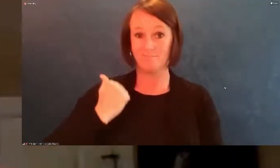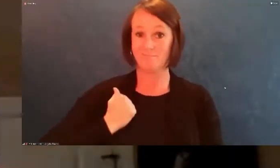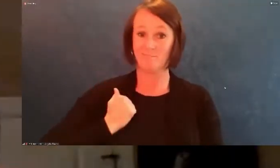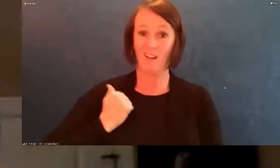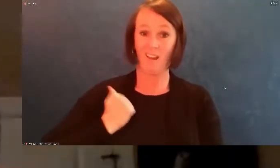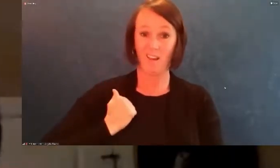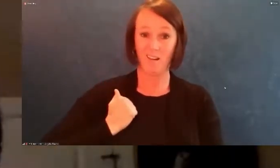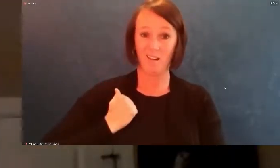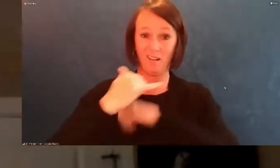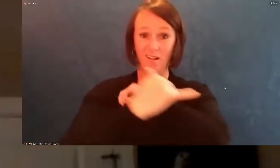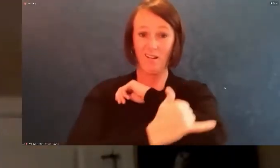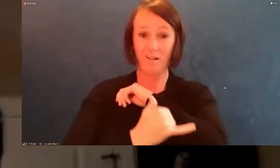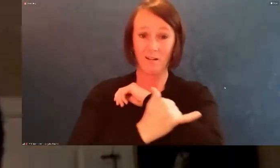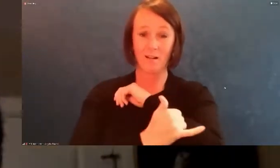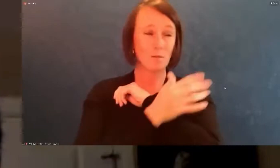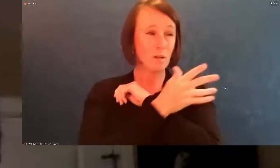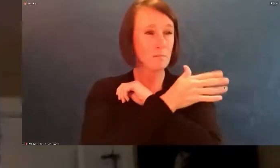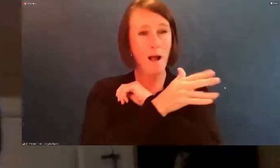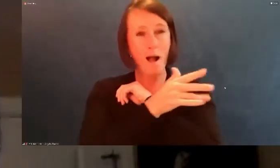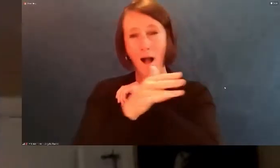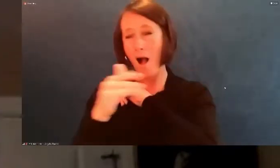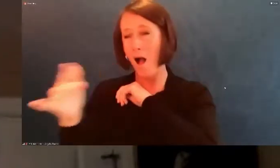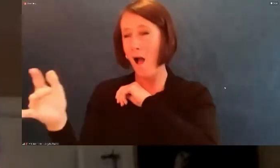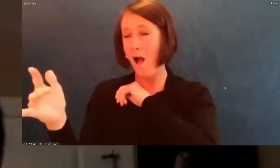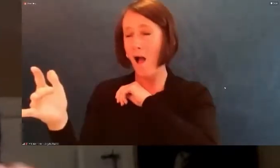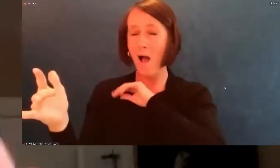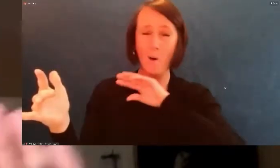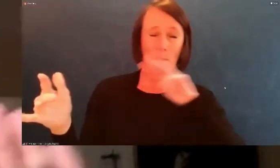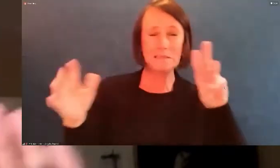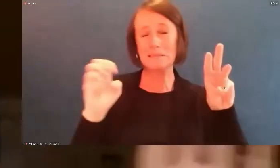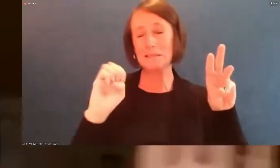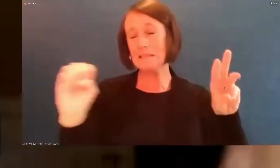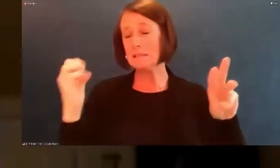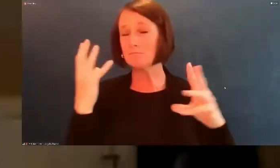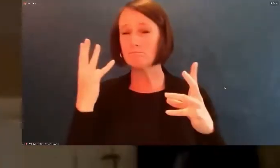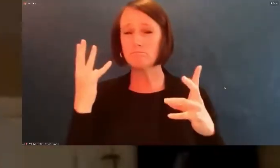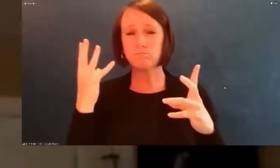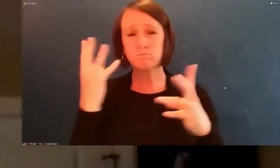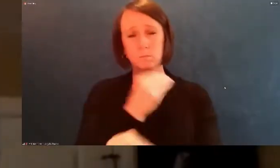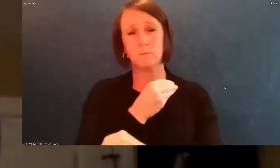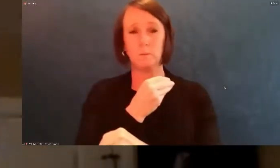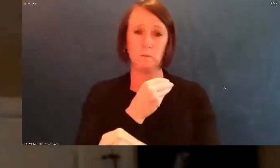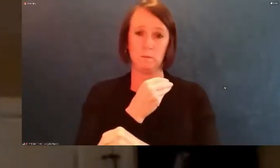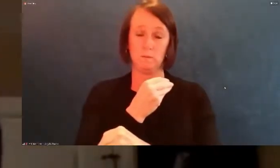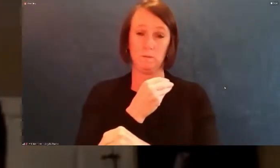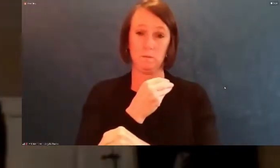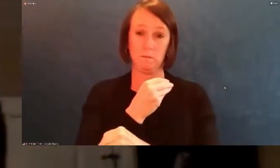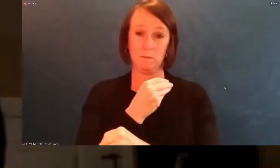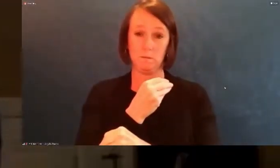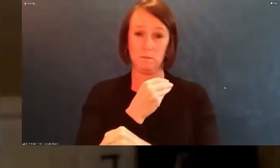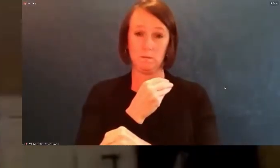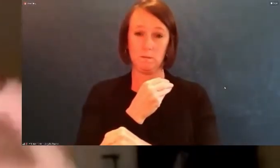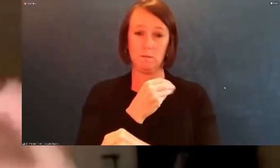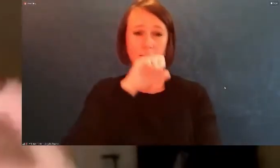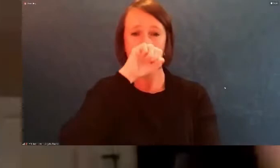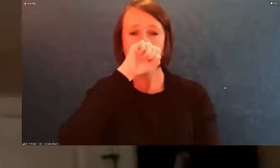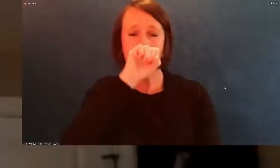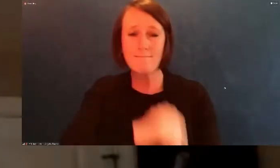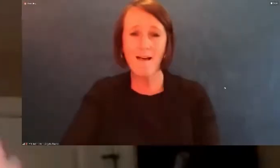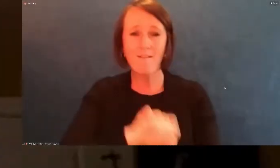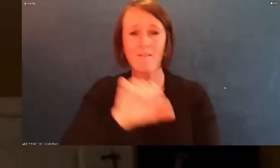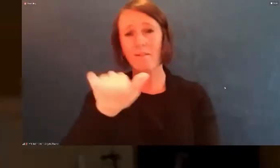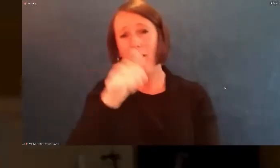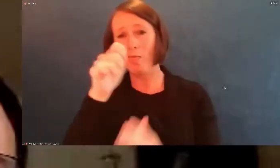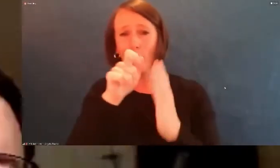country. And I love going to JBT Elementary. I love going to PWK High. And I love Judy Blume and Essie Hinton and